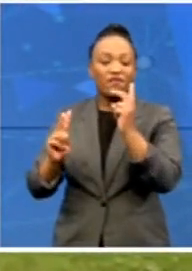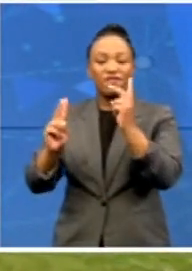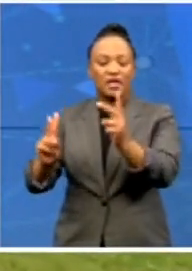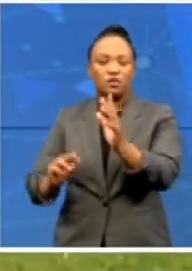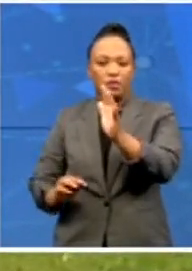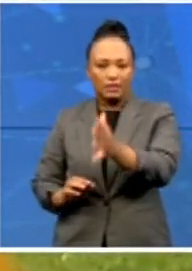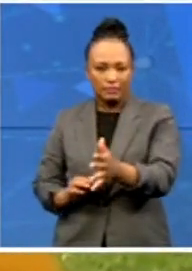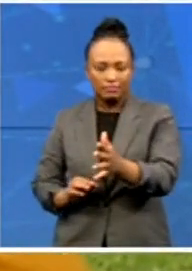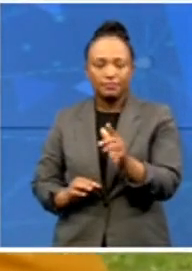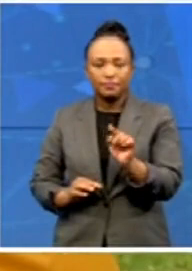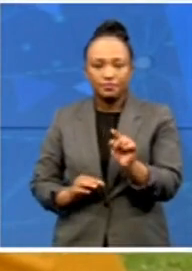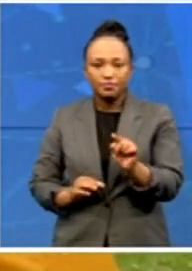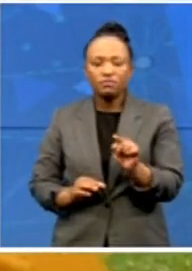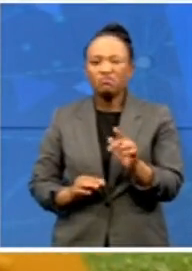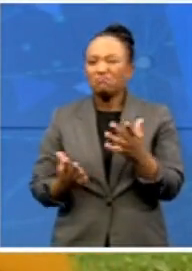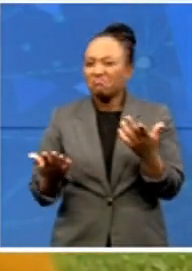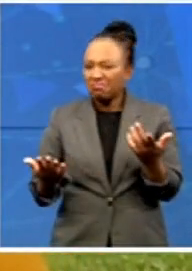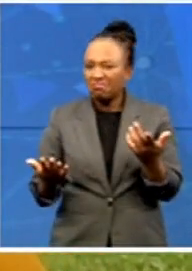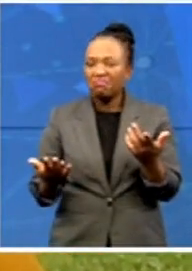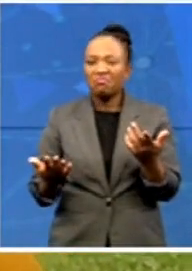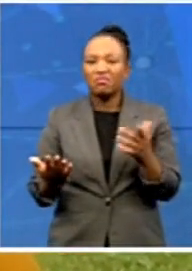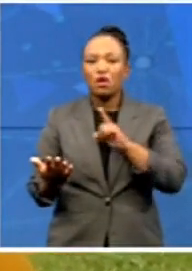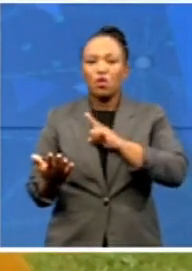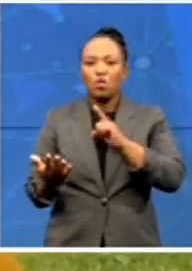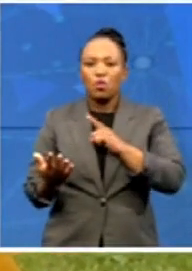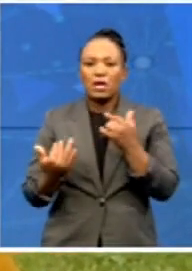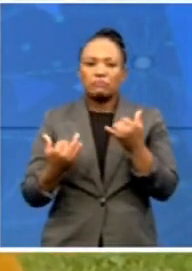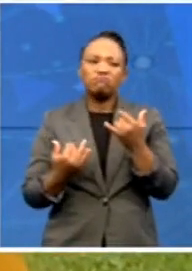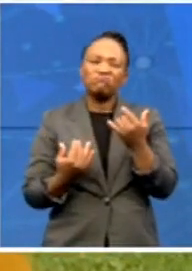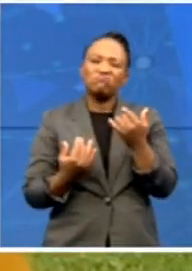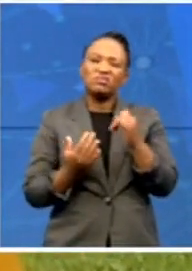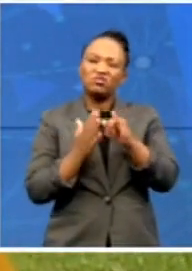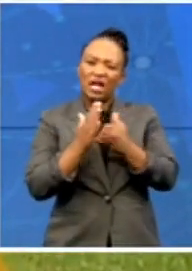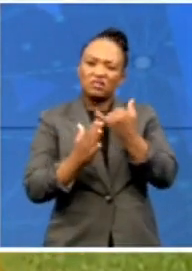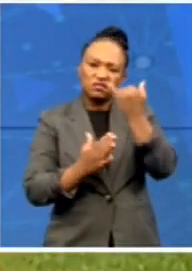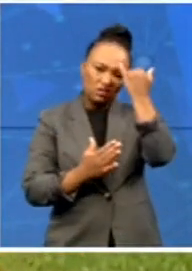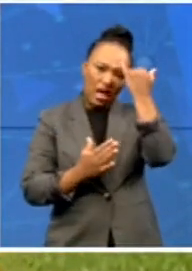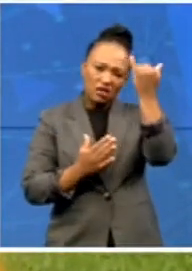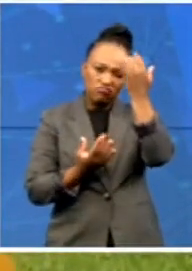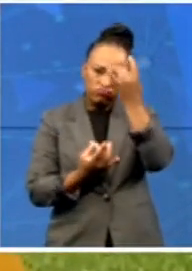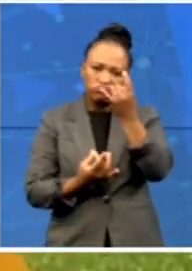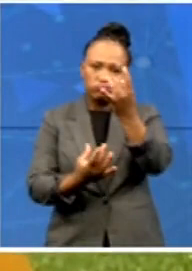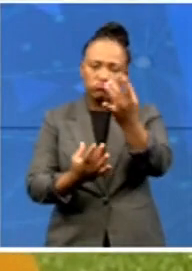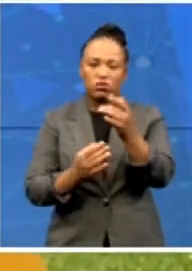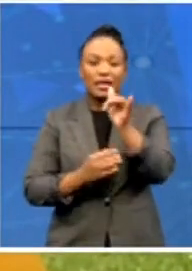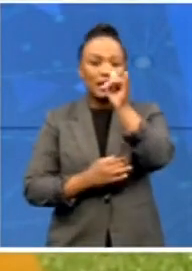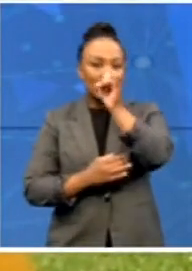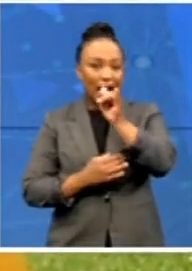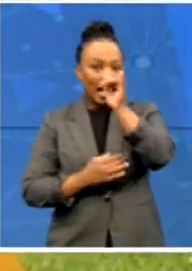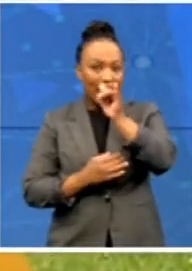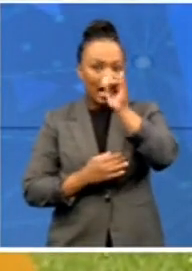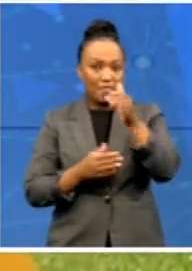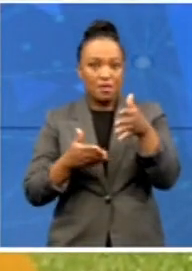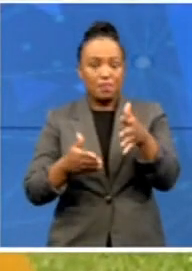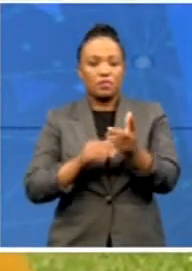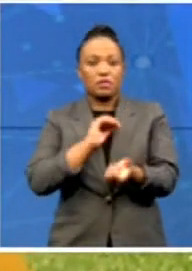just give you an idea of the crime, the kind of crimes that are very rife in this area.